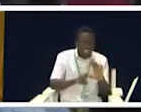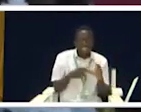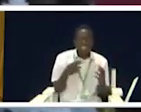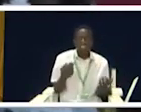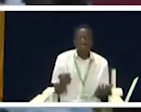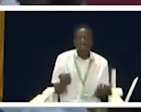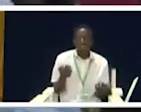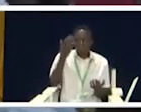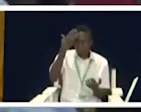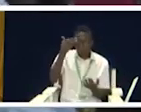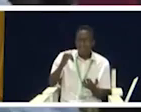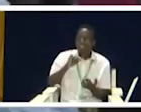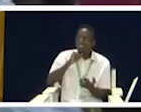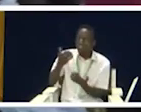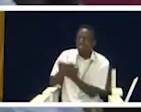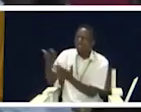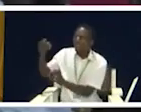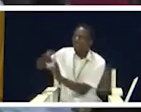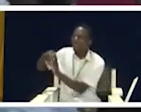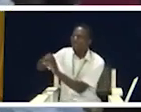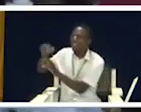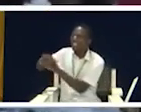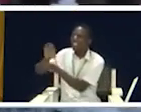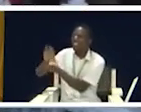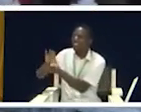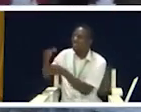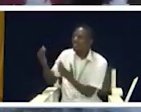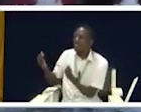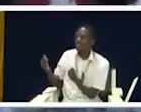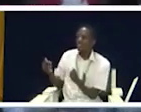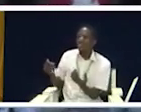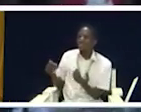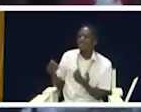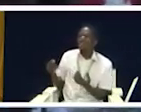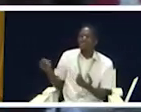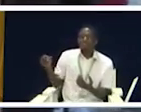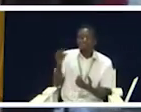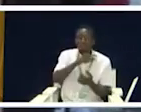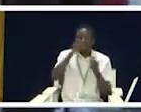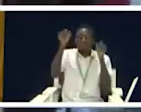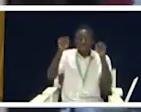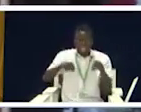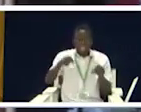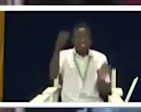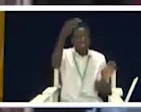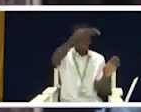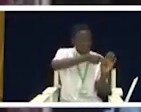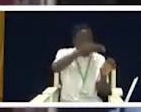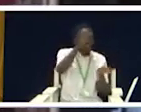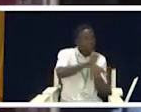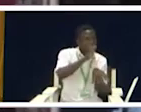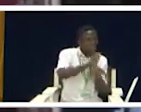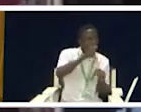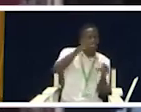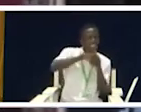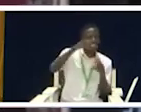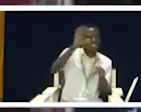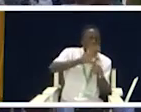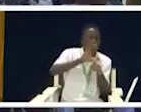gen? Where are these people? Who are they? You can join the workforce. Somebody clap for